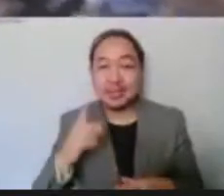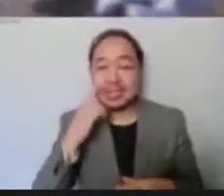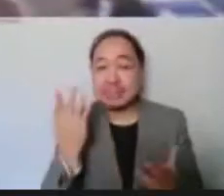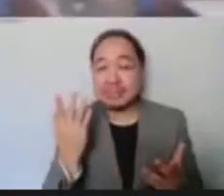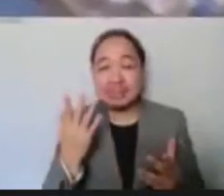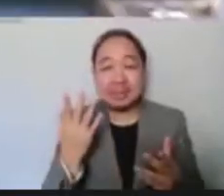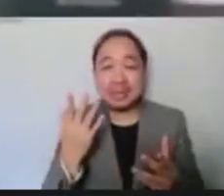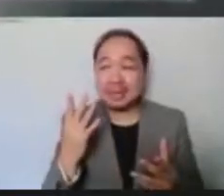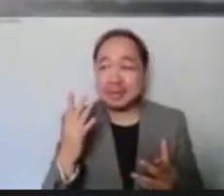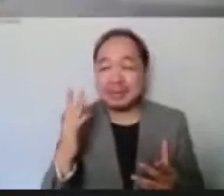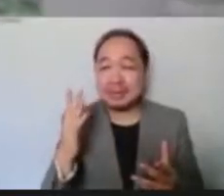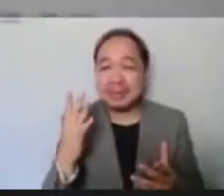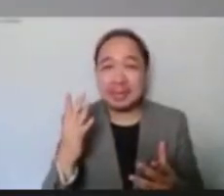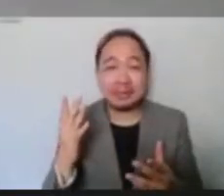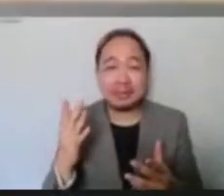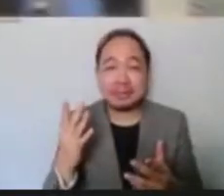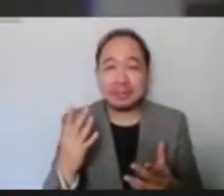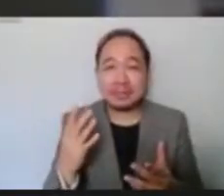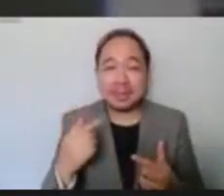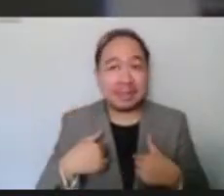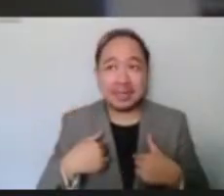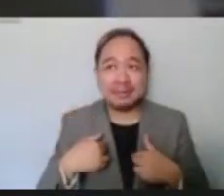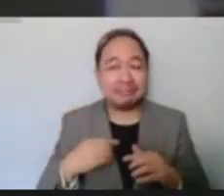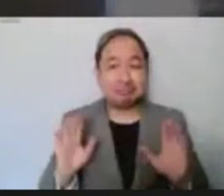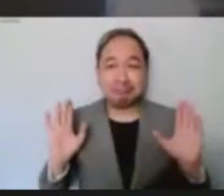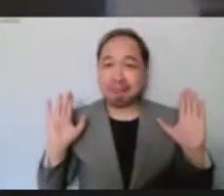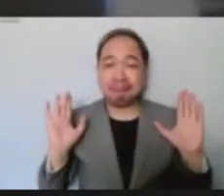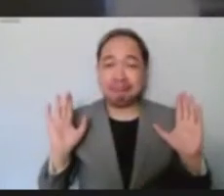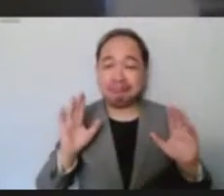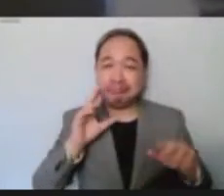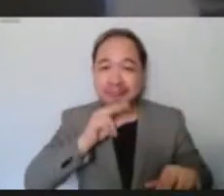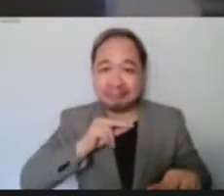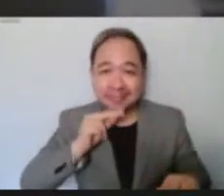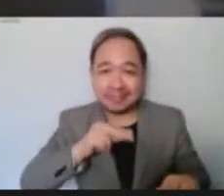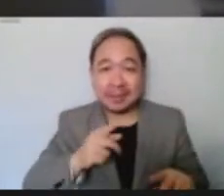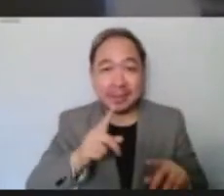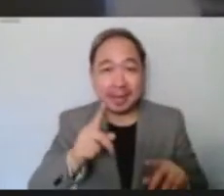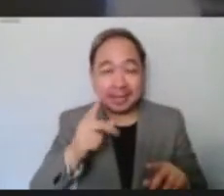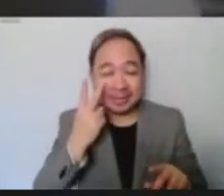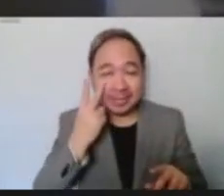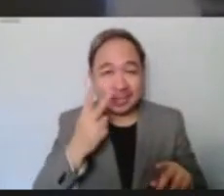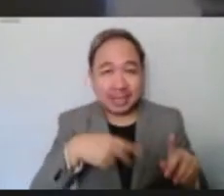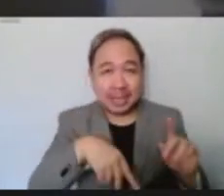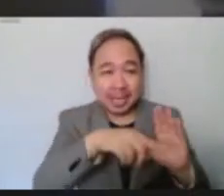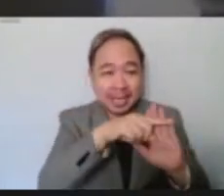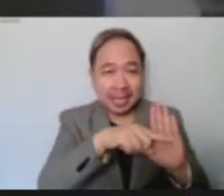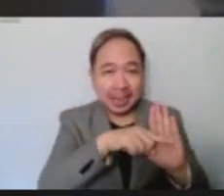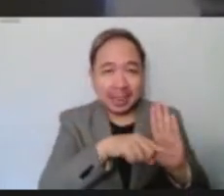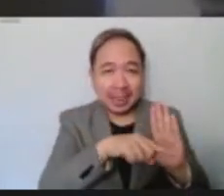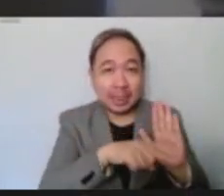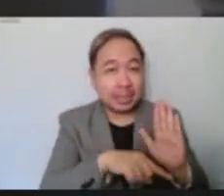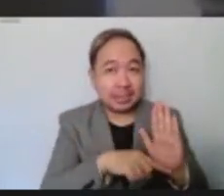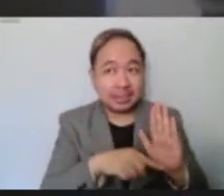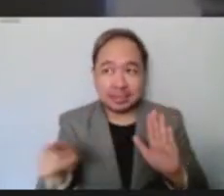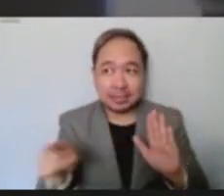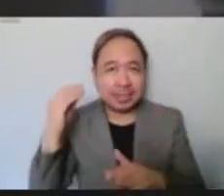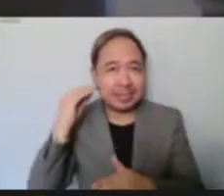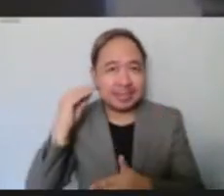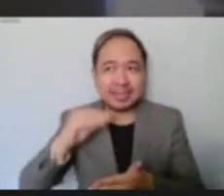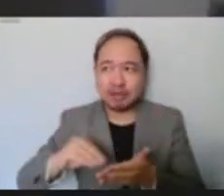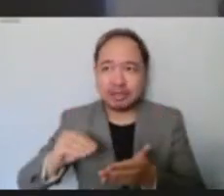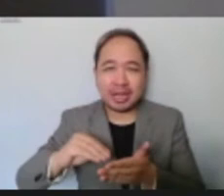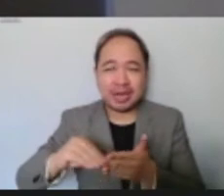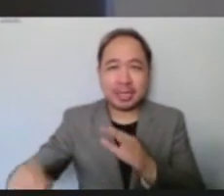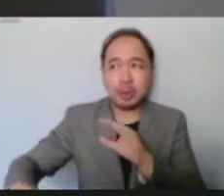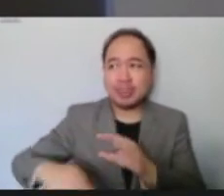oh I'm just going through the uh on the left the list that was shared with me from the Secretariat the